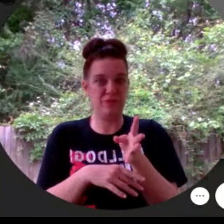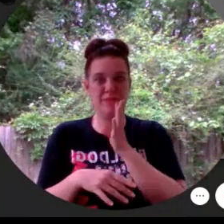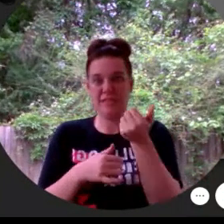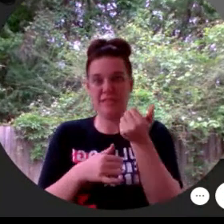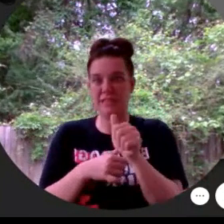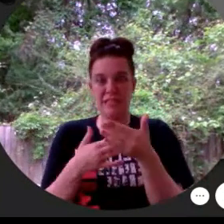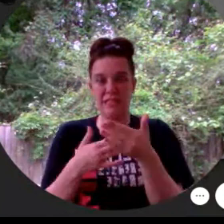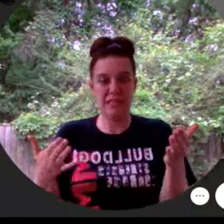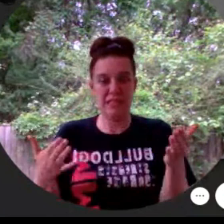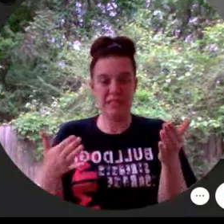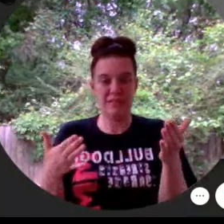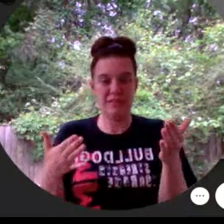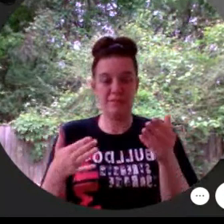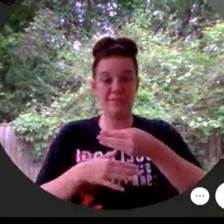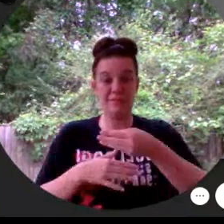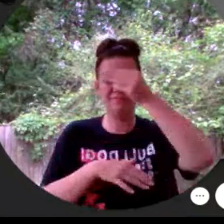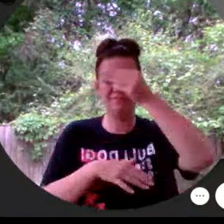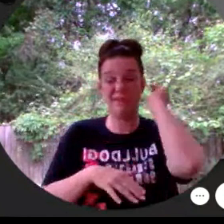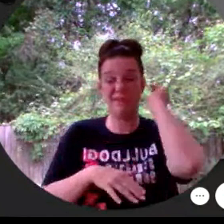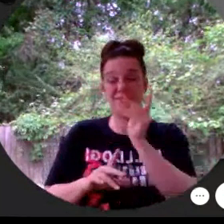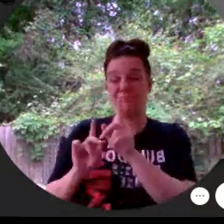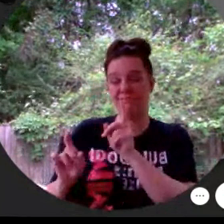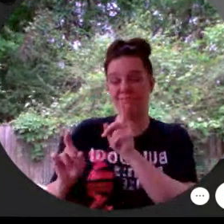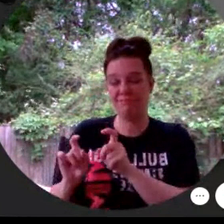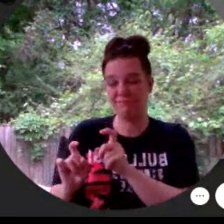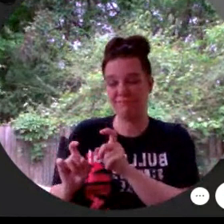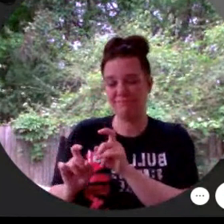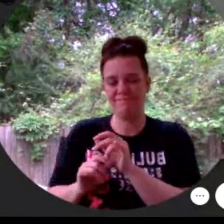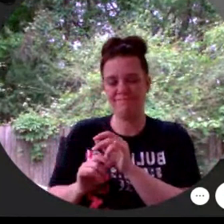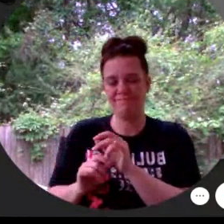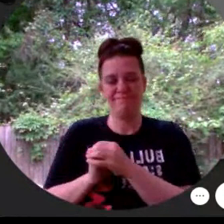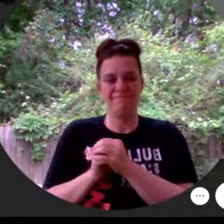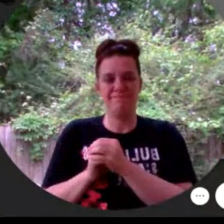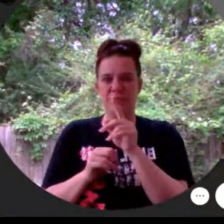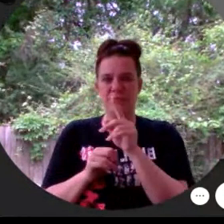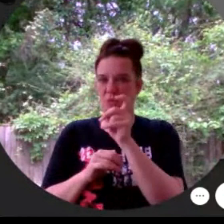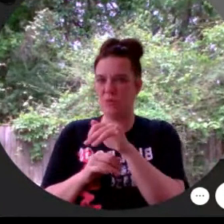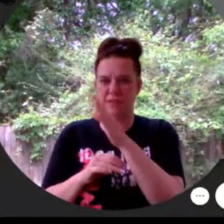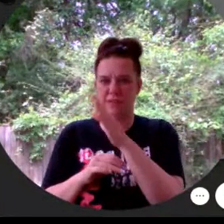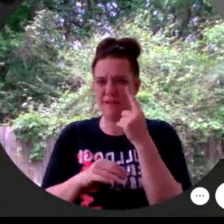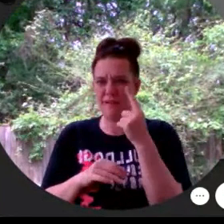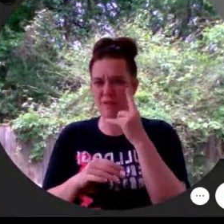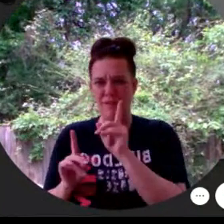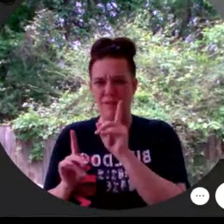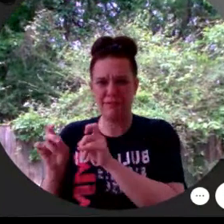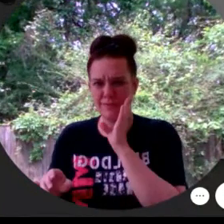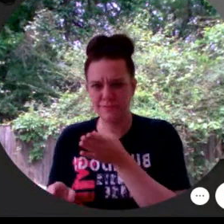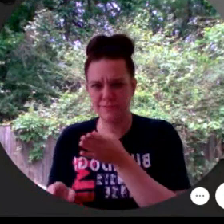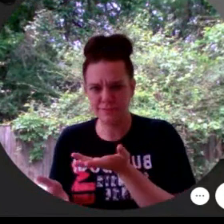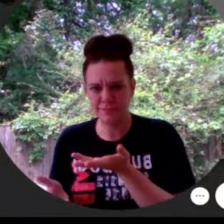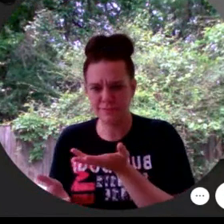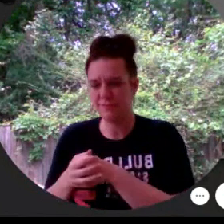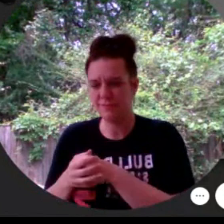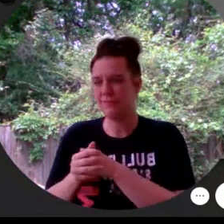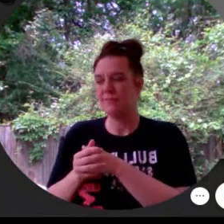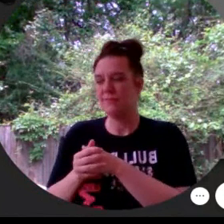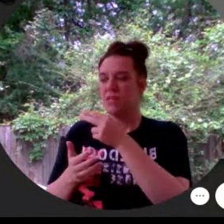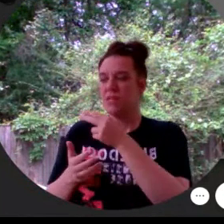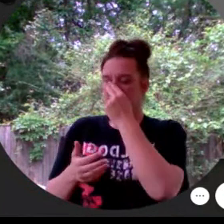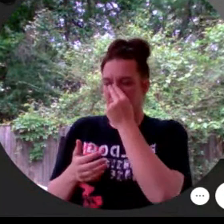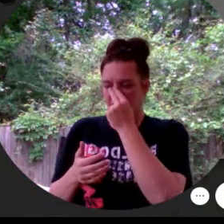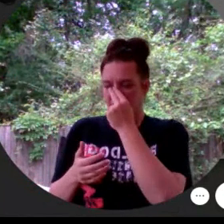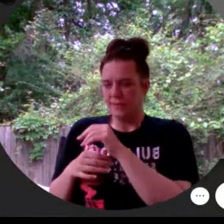Miles asked a question. It was a question he never thought he would ask. "Niles," he said,